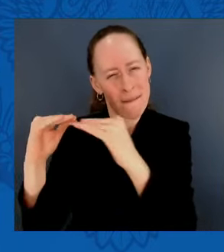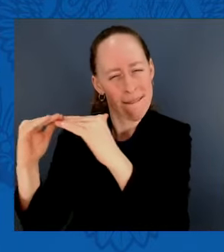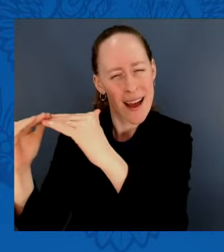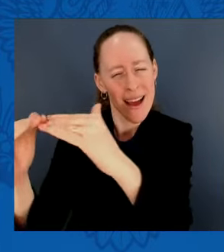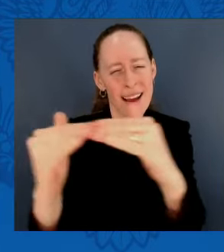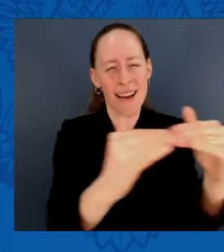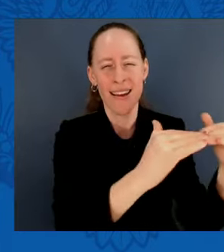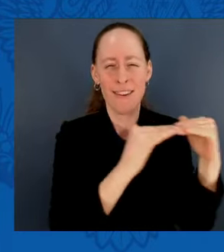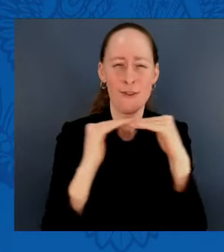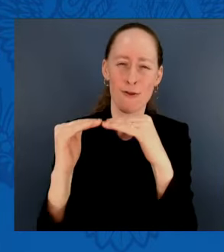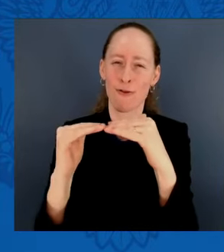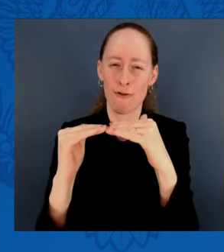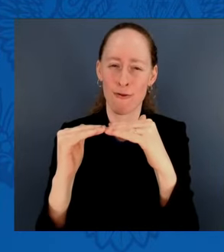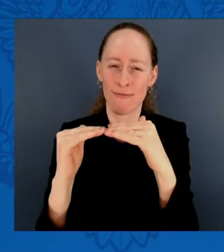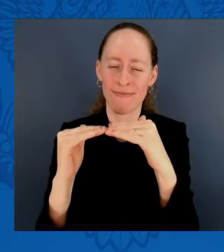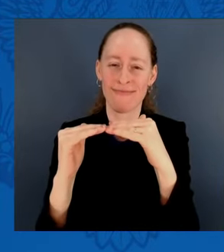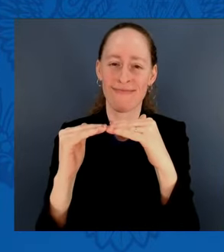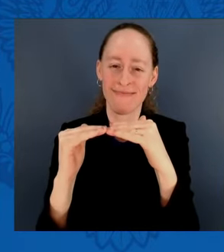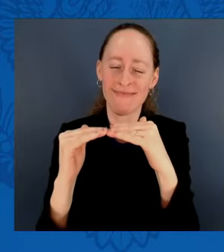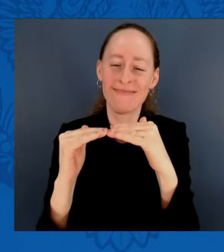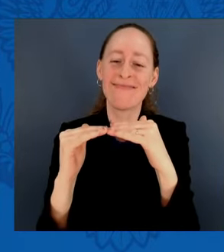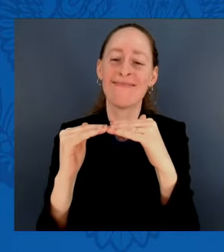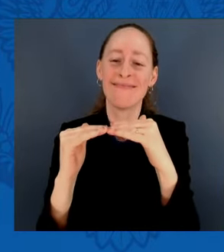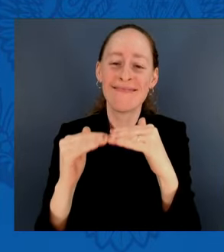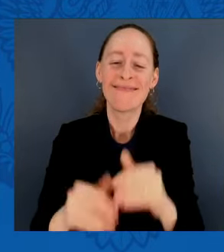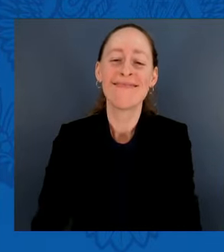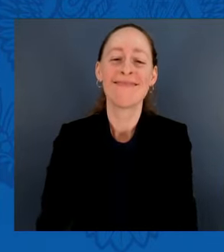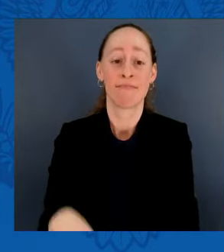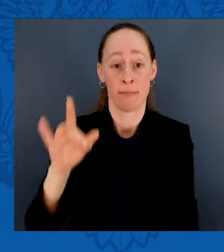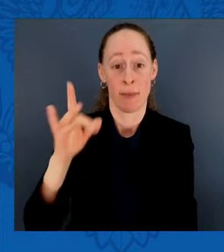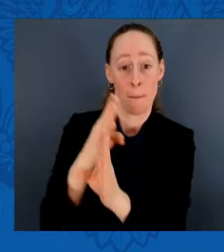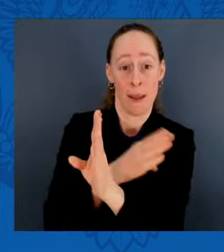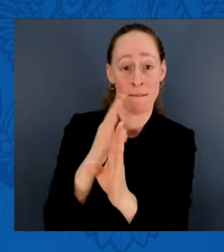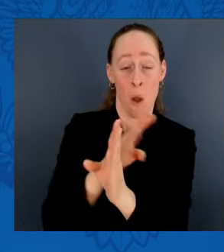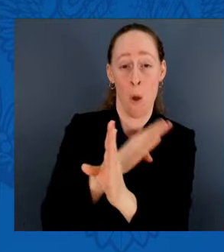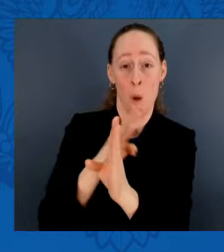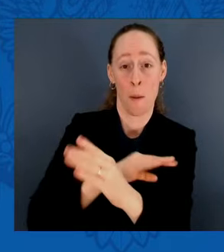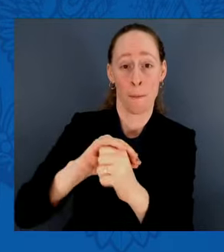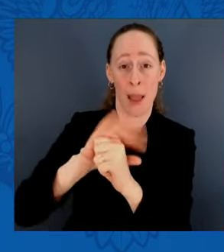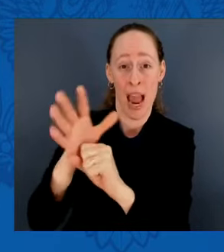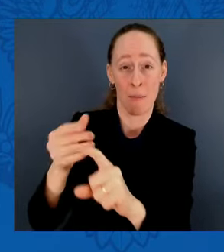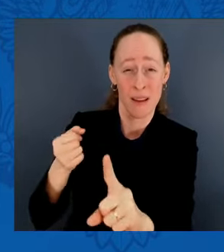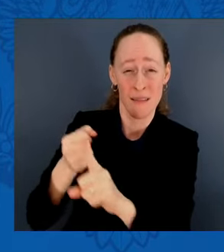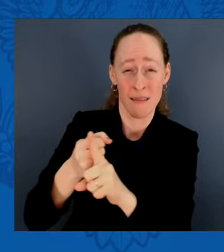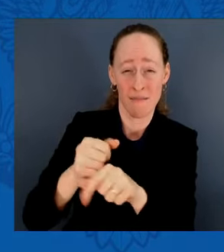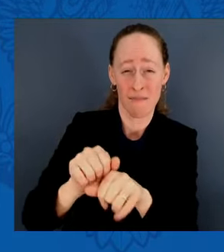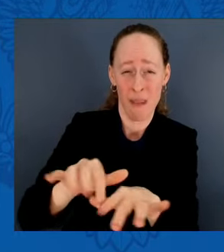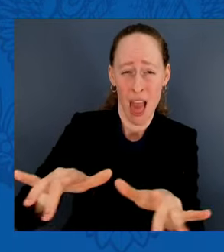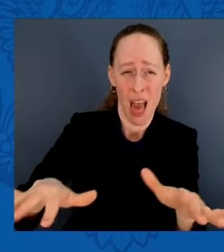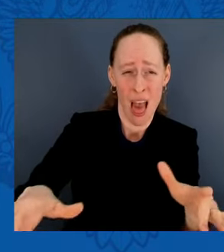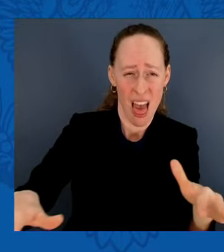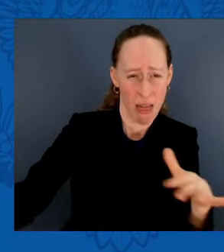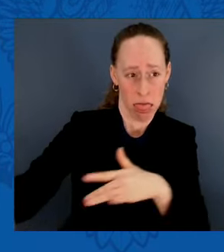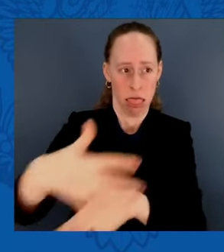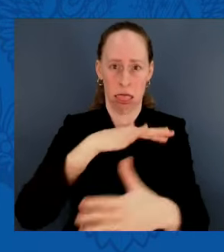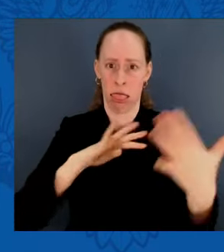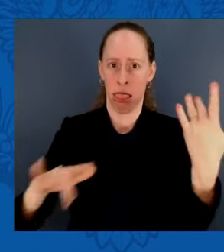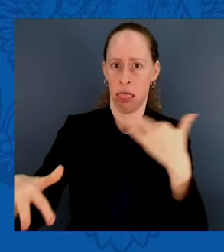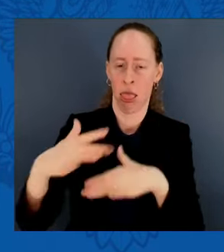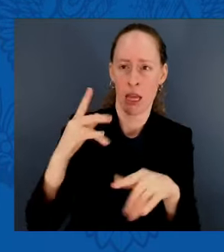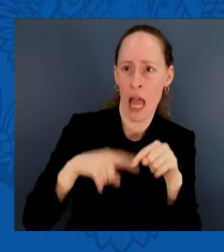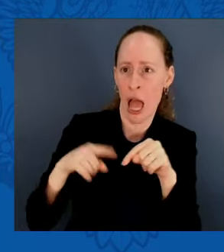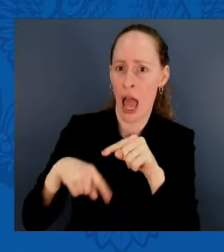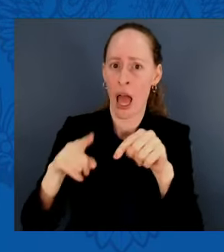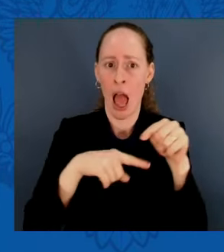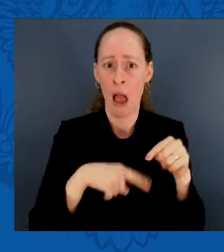longer controls our lives. The vaccines that saved us from COVID are now being used to beat cancer,